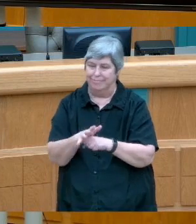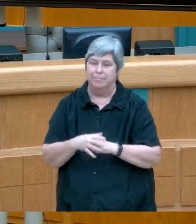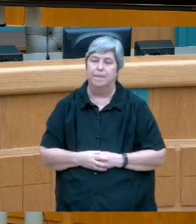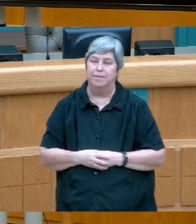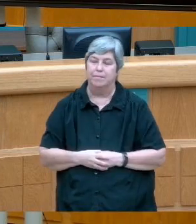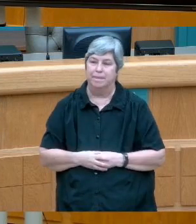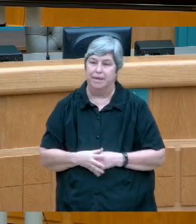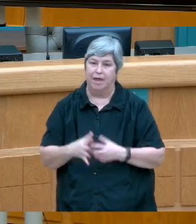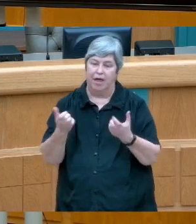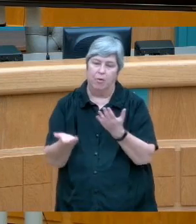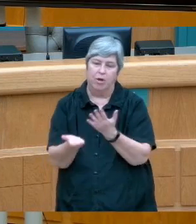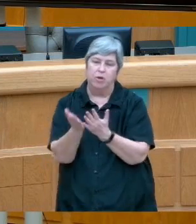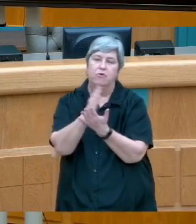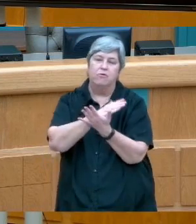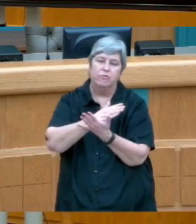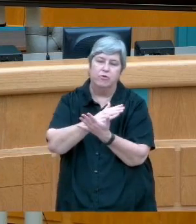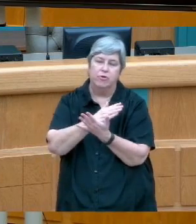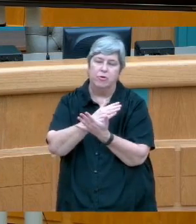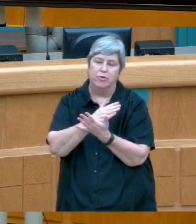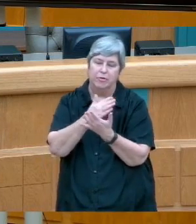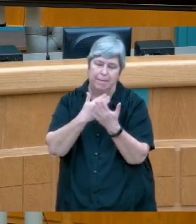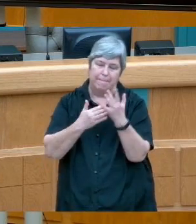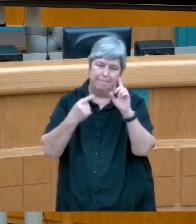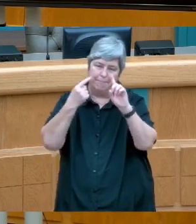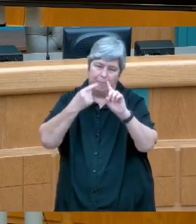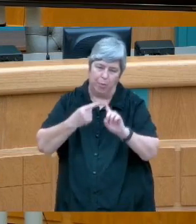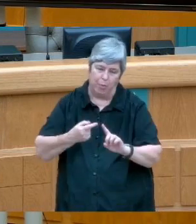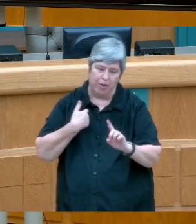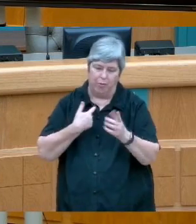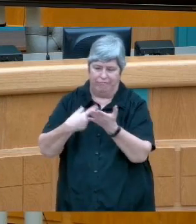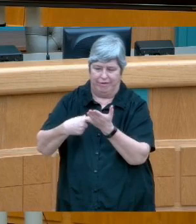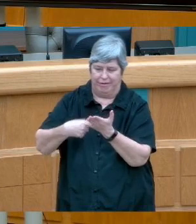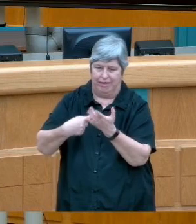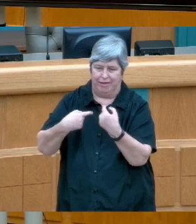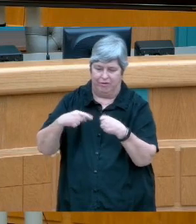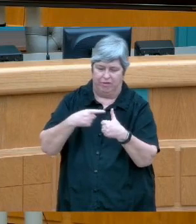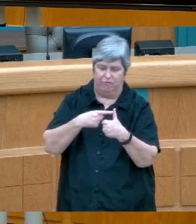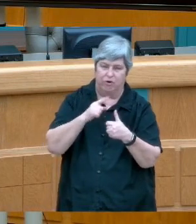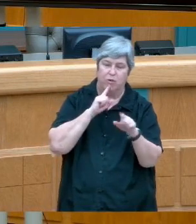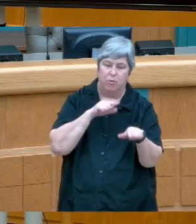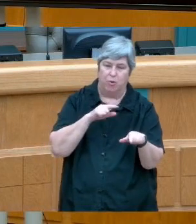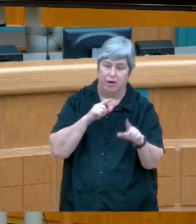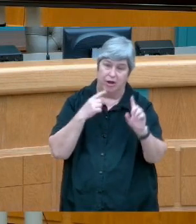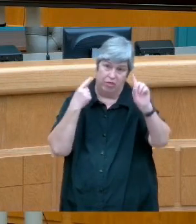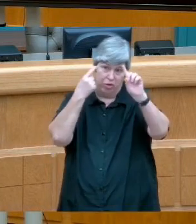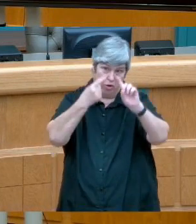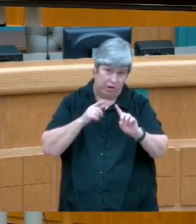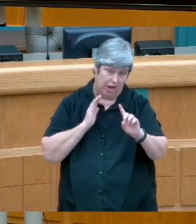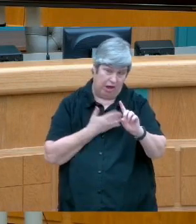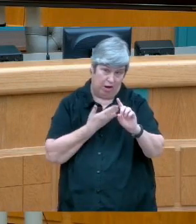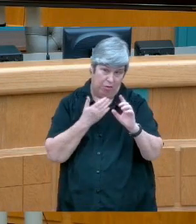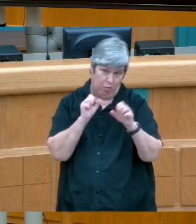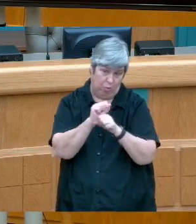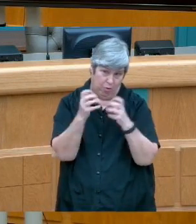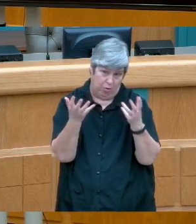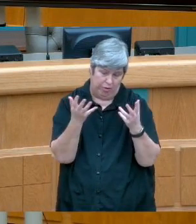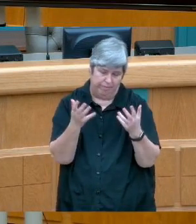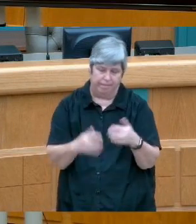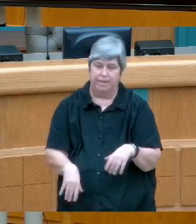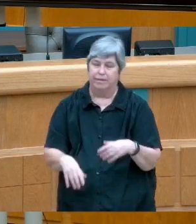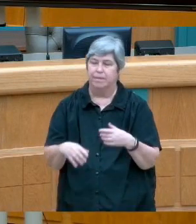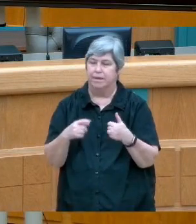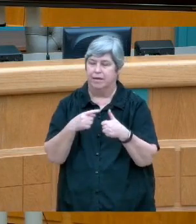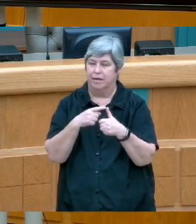I just want to review some points that we covered in the first report. One, the objectives of the task force are to,